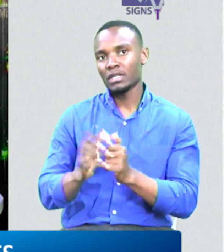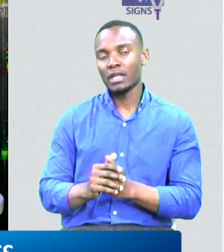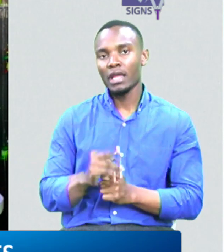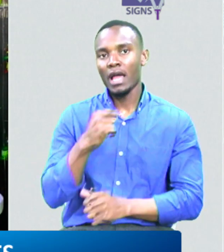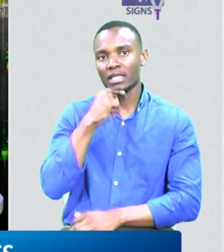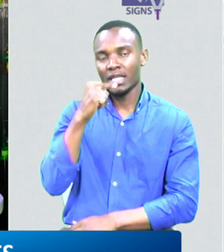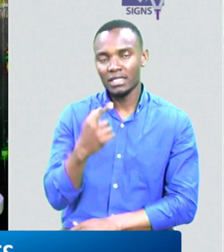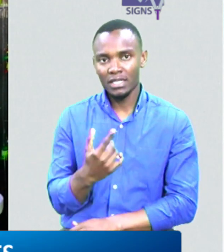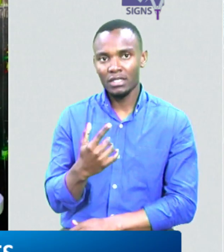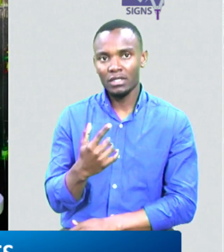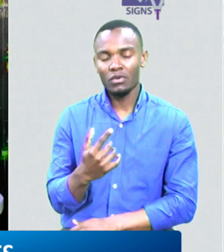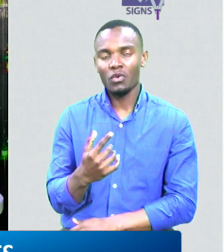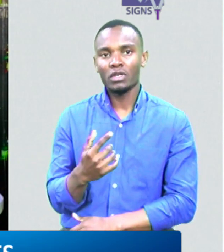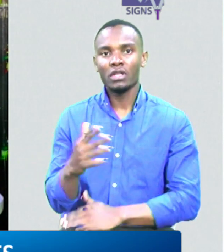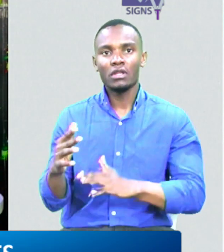Fund Phase 2.